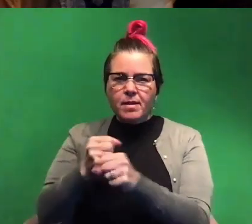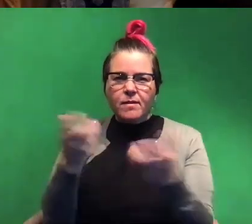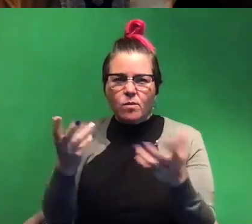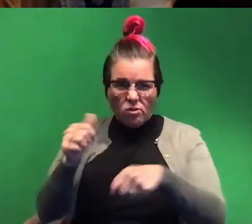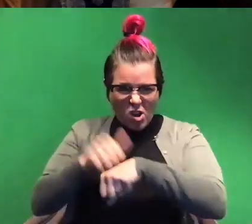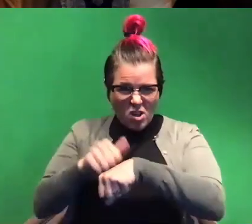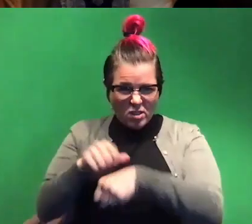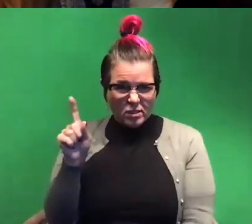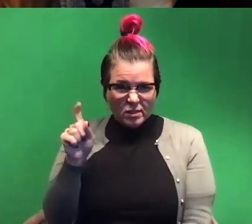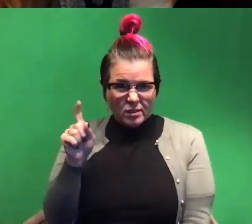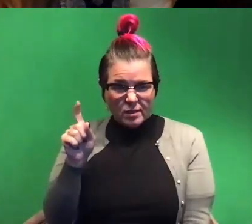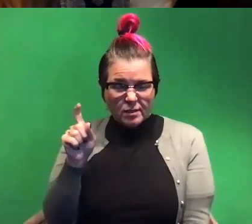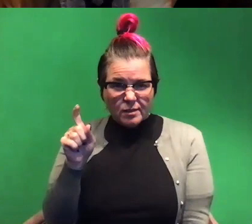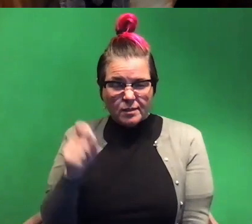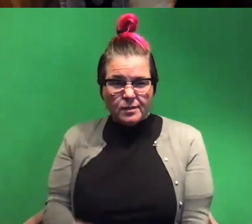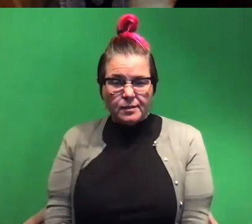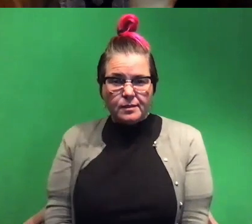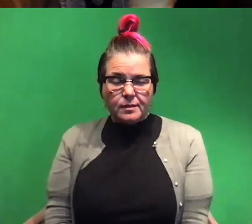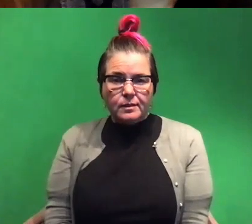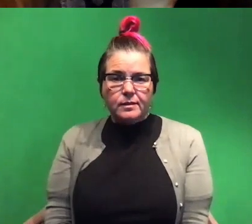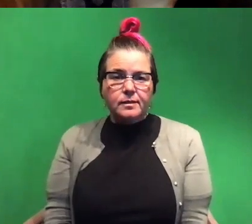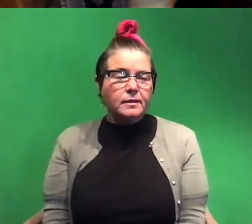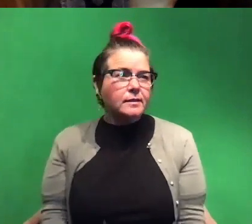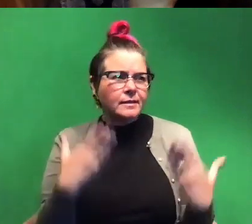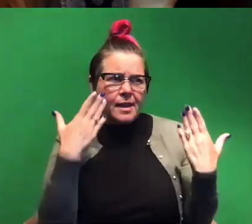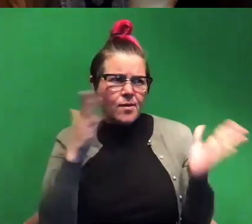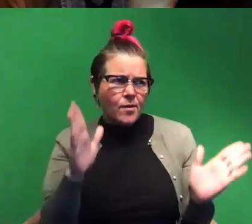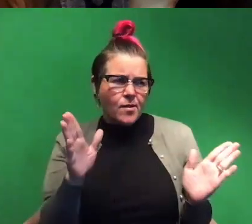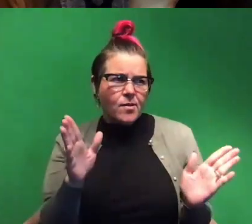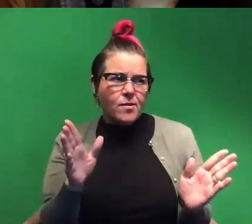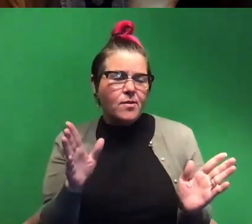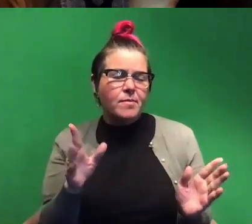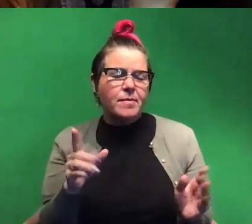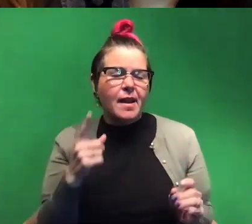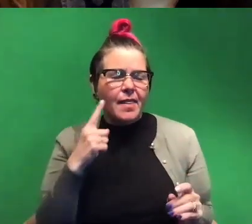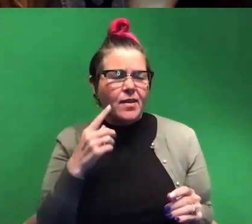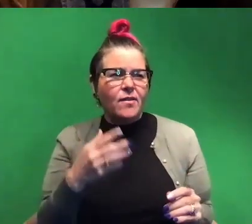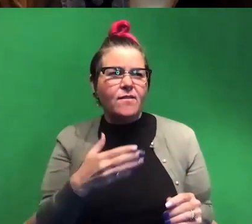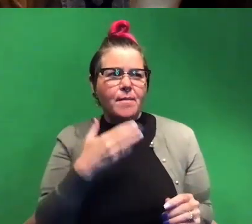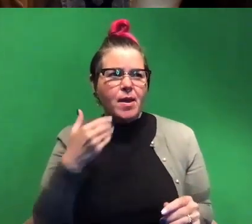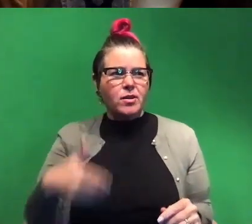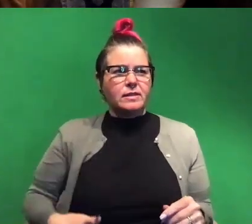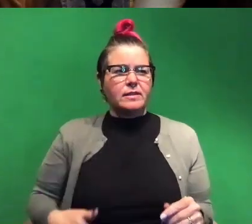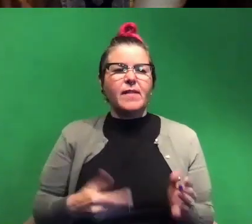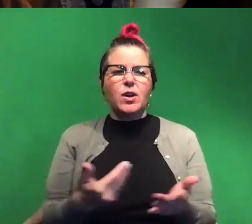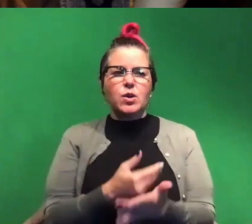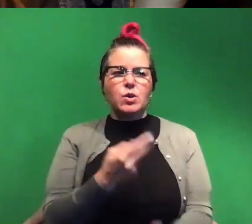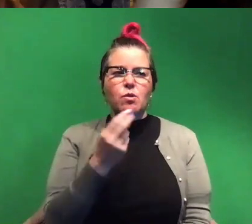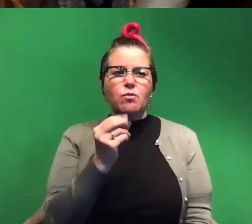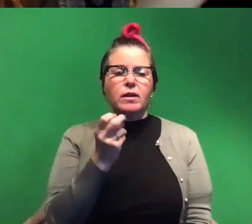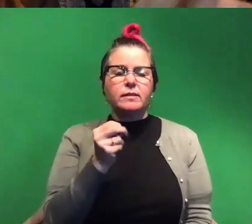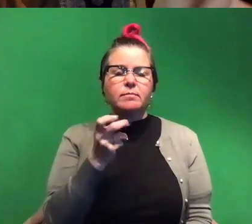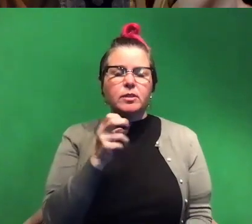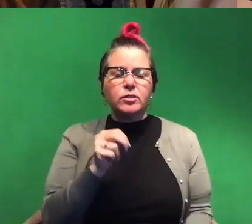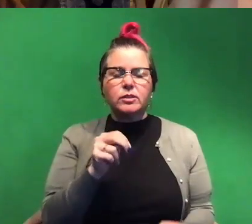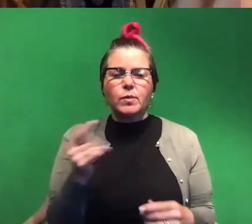rocks? I do not know, but I think we got a better sense from the New Horizons mission when it flew by. So I